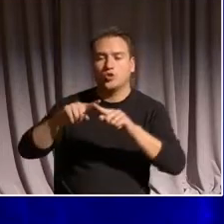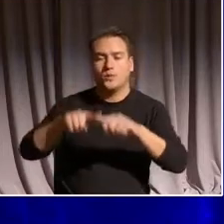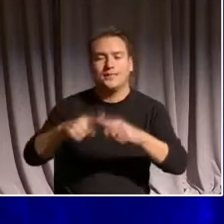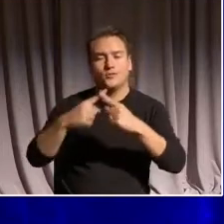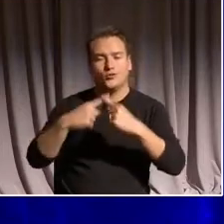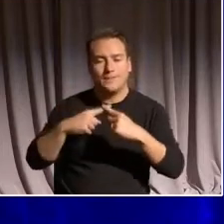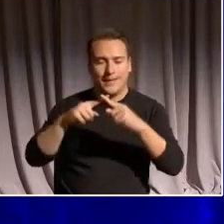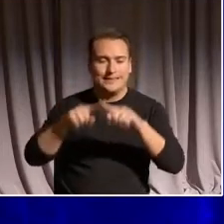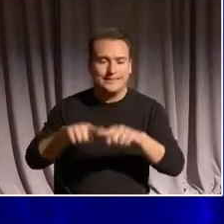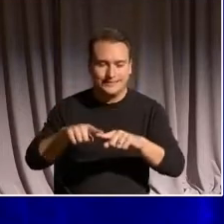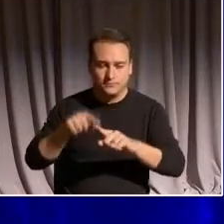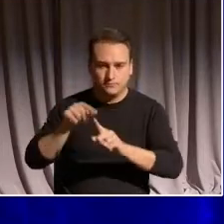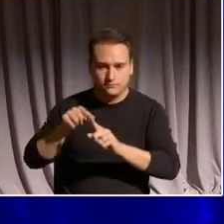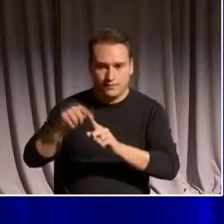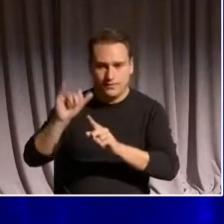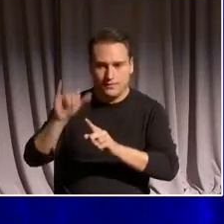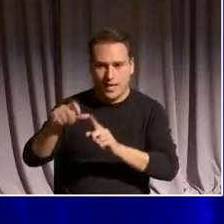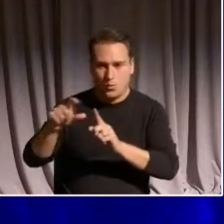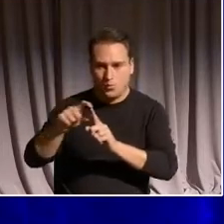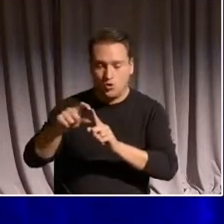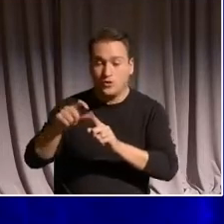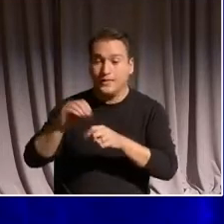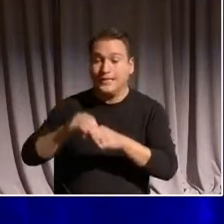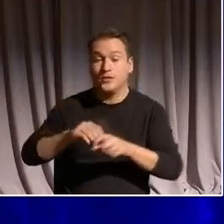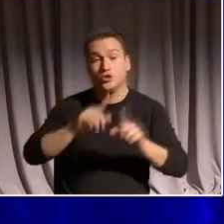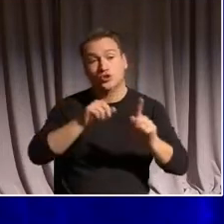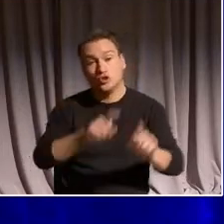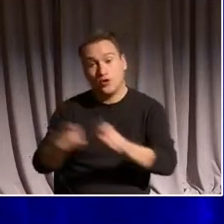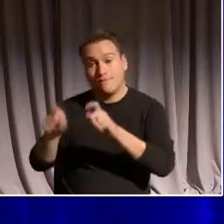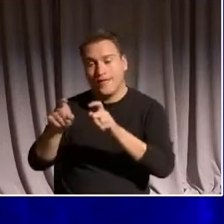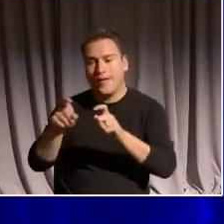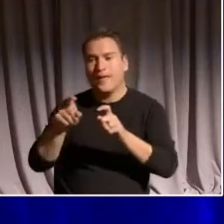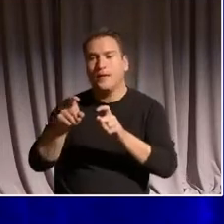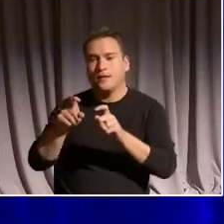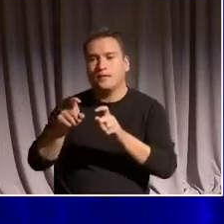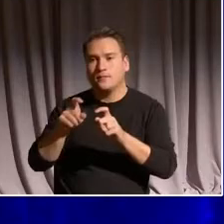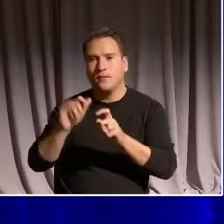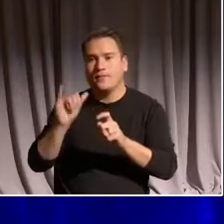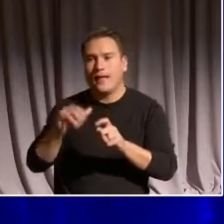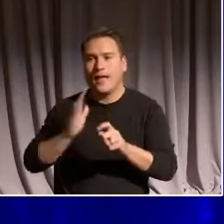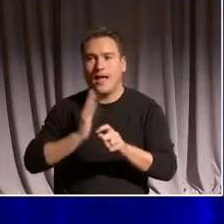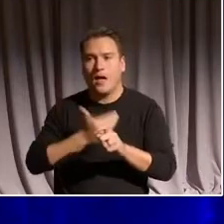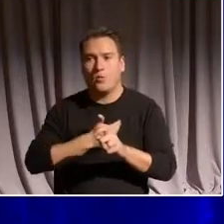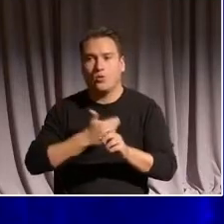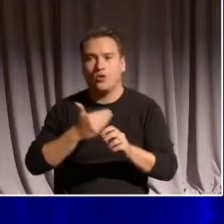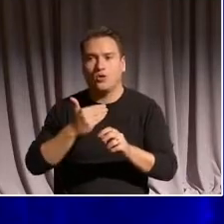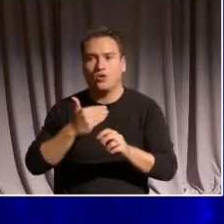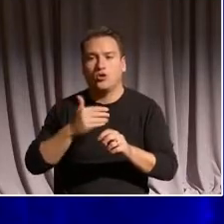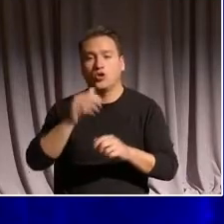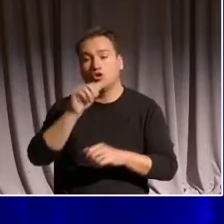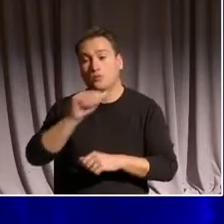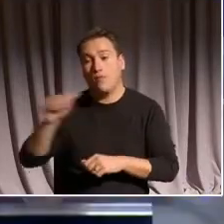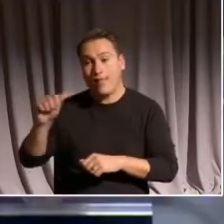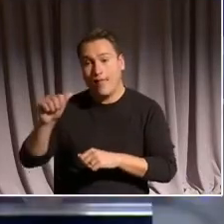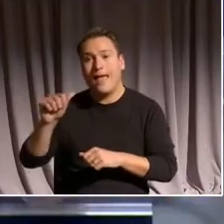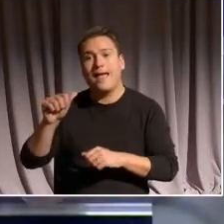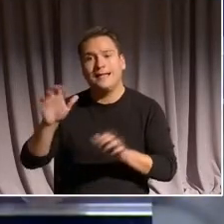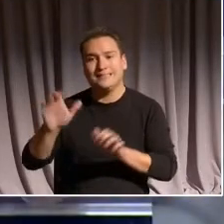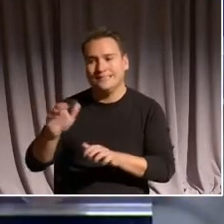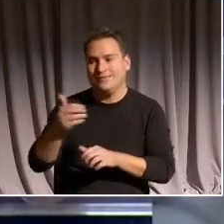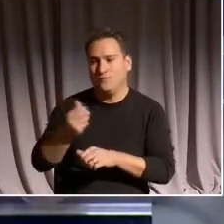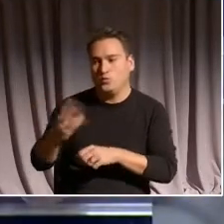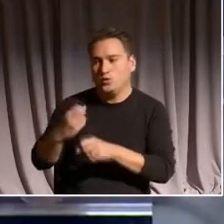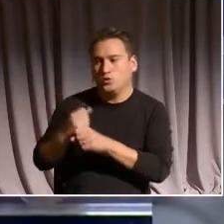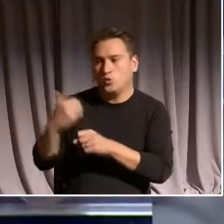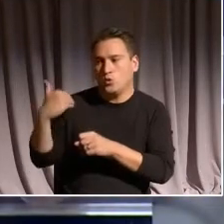interdependent. And in our survey that our AAA did a few years ago, we found that in Marin, the